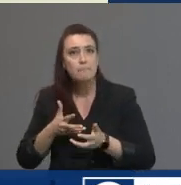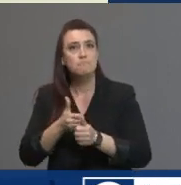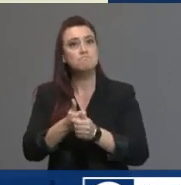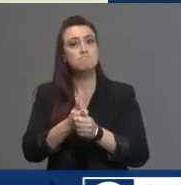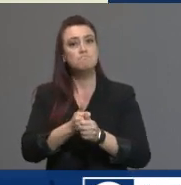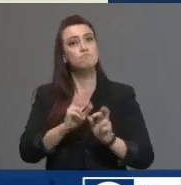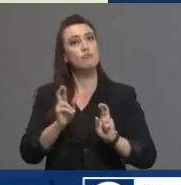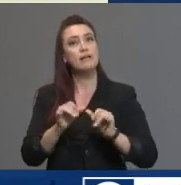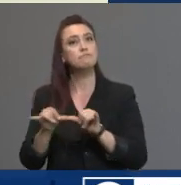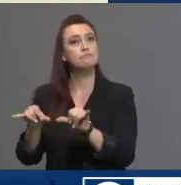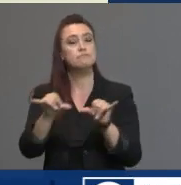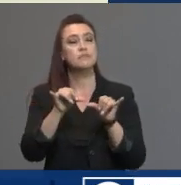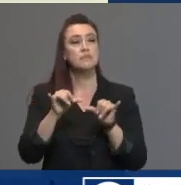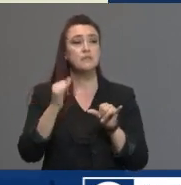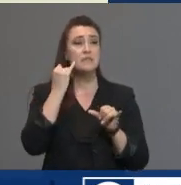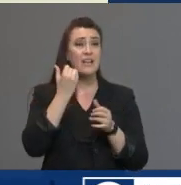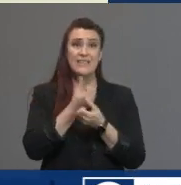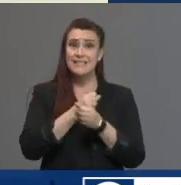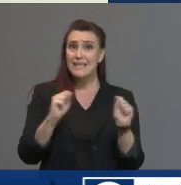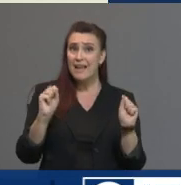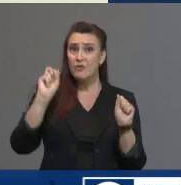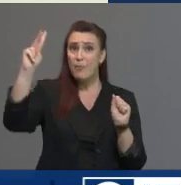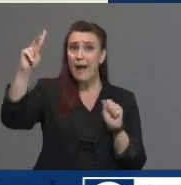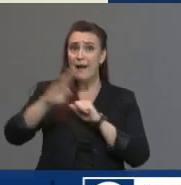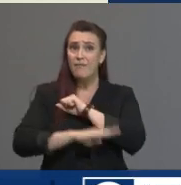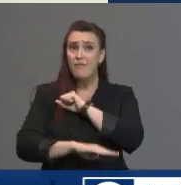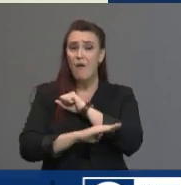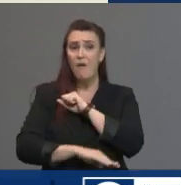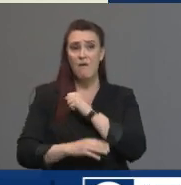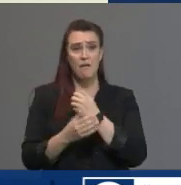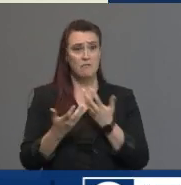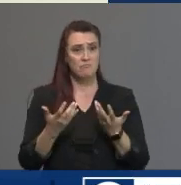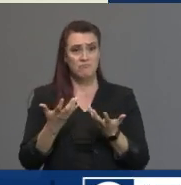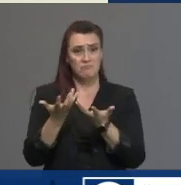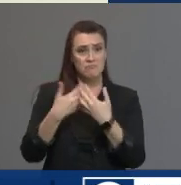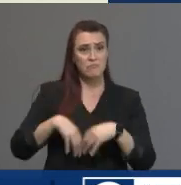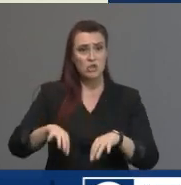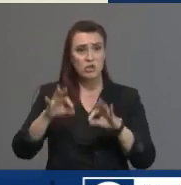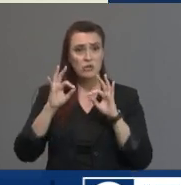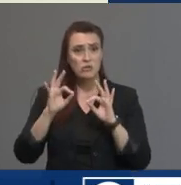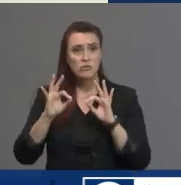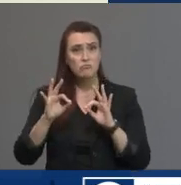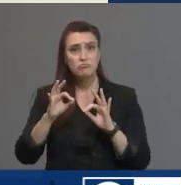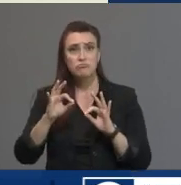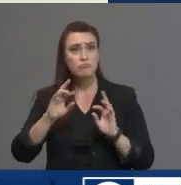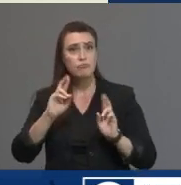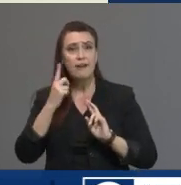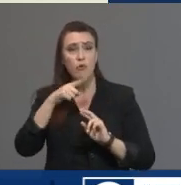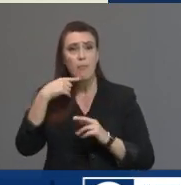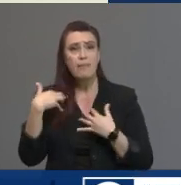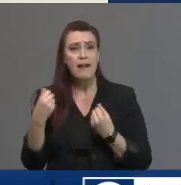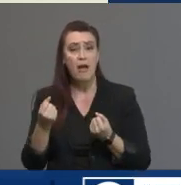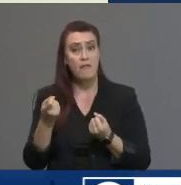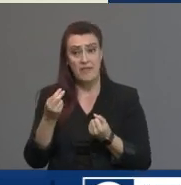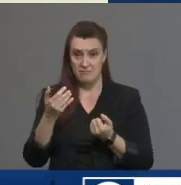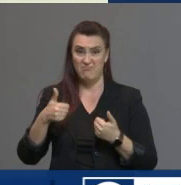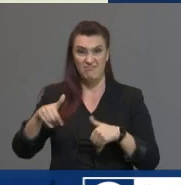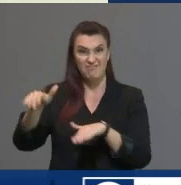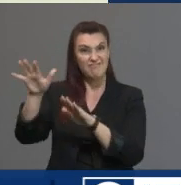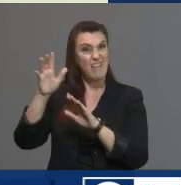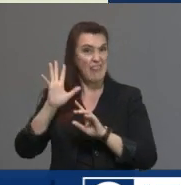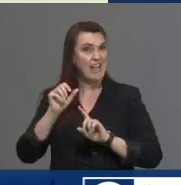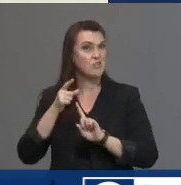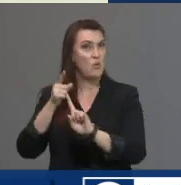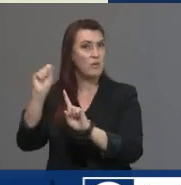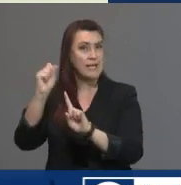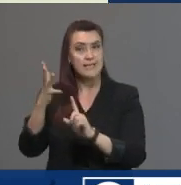and it's possible and it's in alignment with public health, I want to see our kids in school, and I want to see our teachers